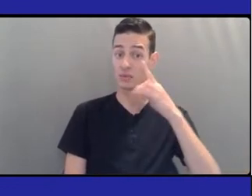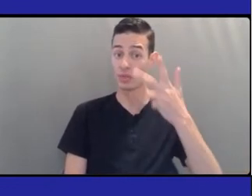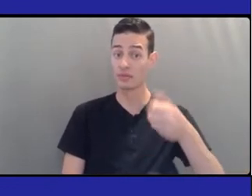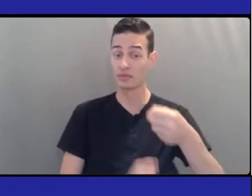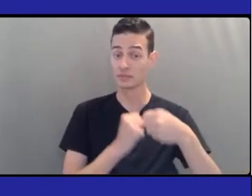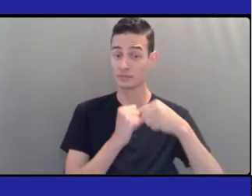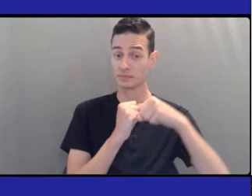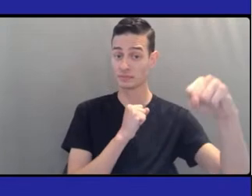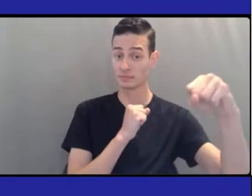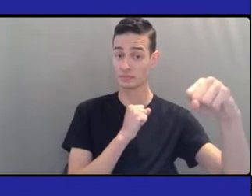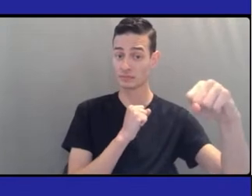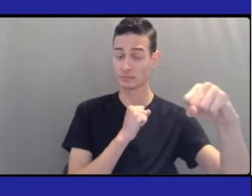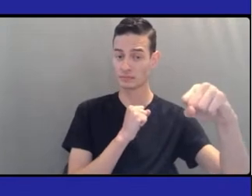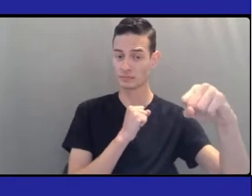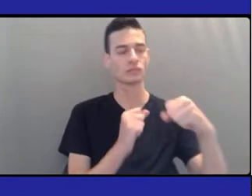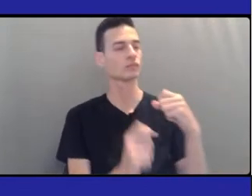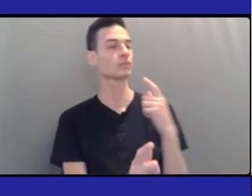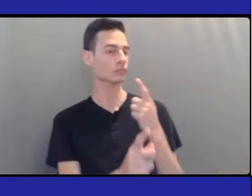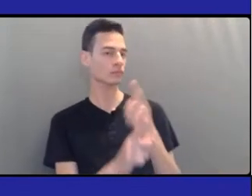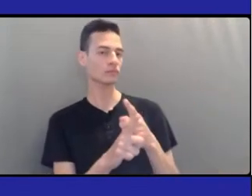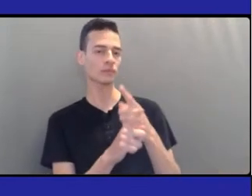for the years